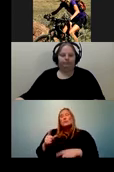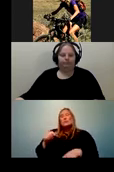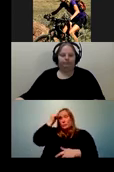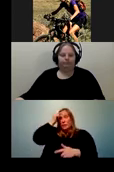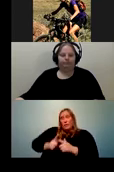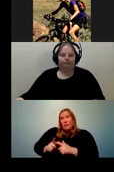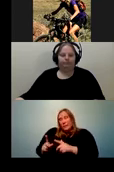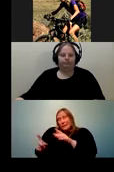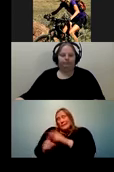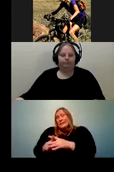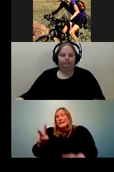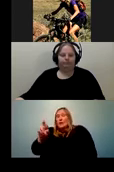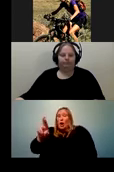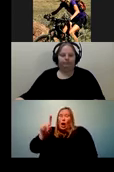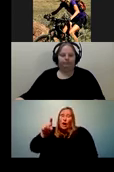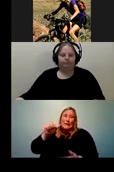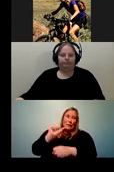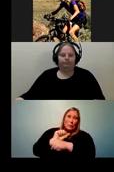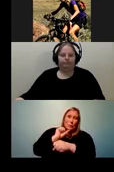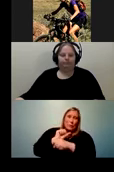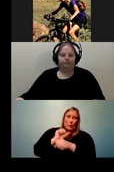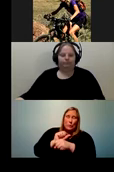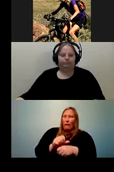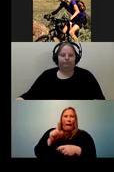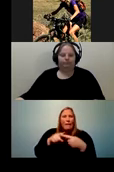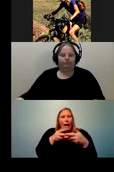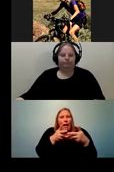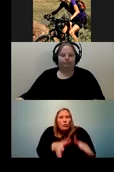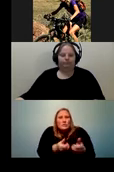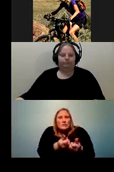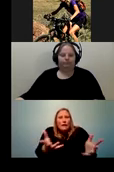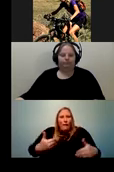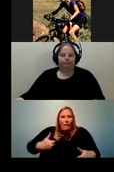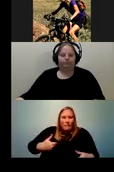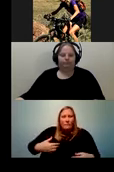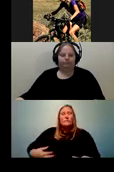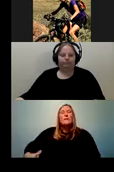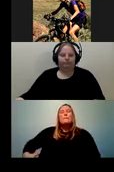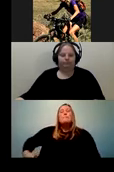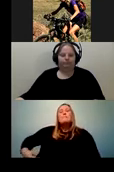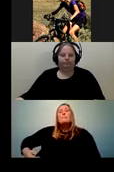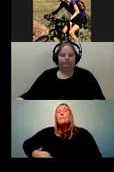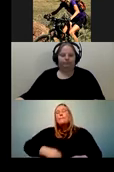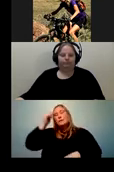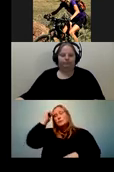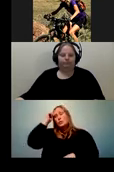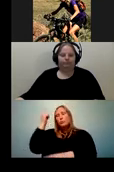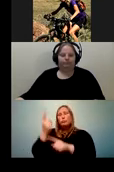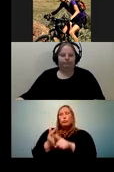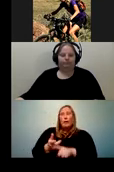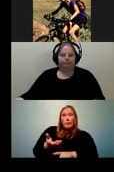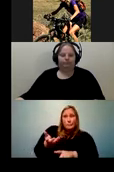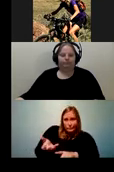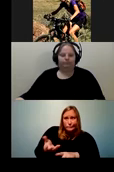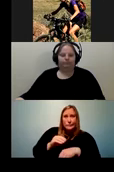able to get some work so he didn't lose everything he had. And he goes to see the VR counselor for the